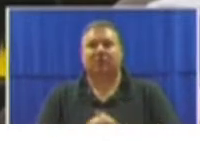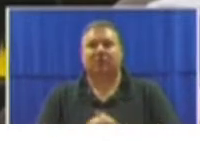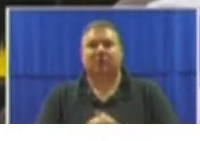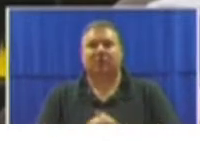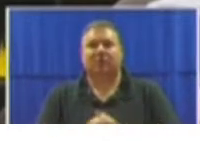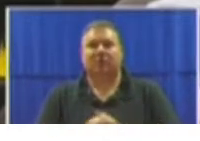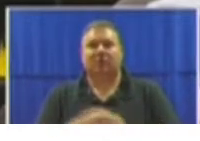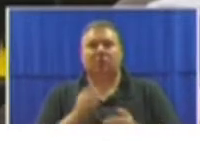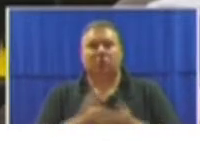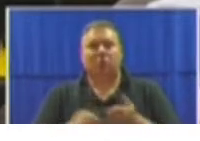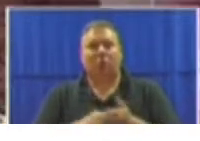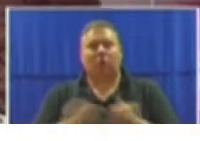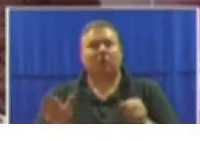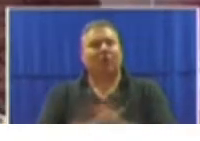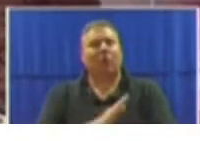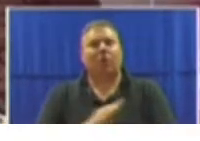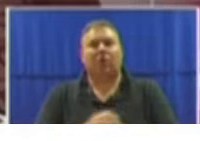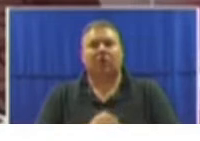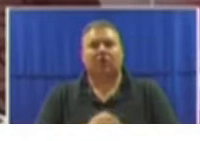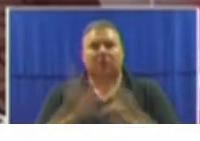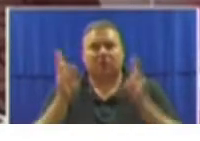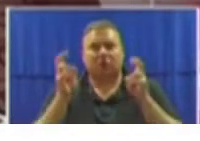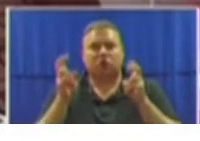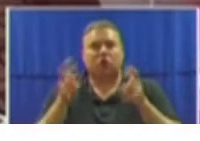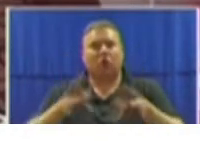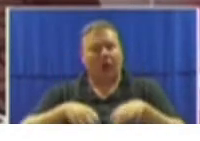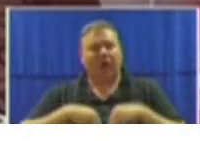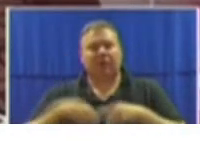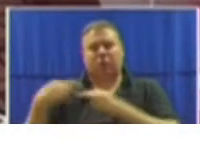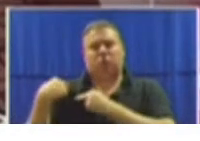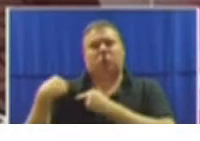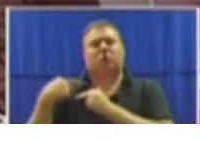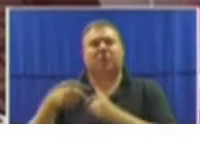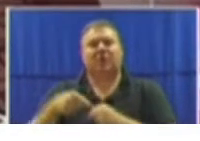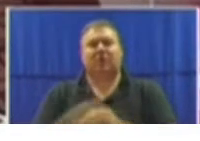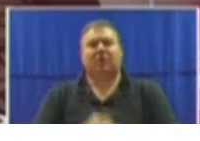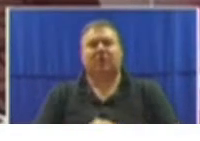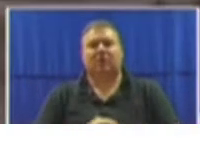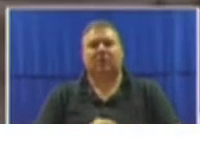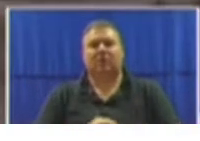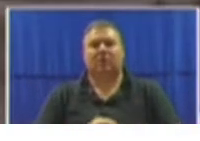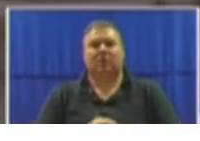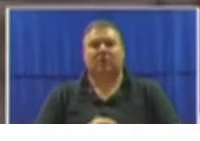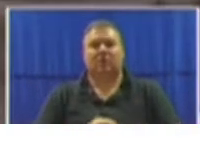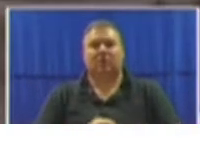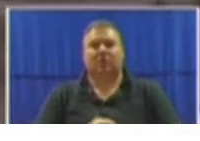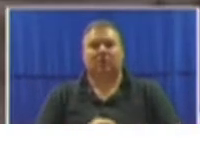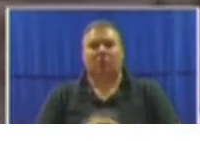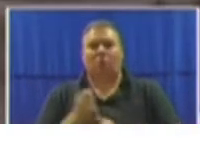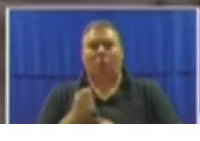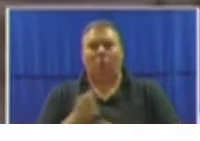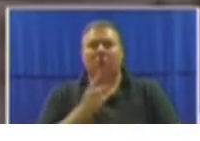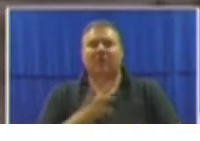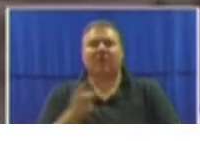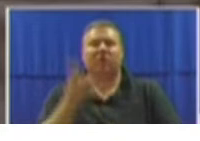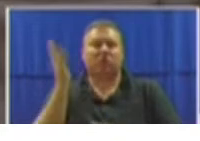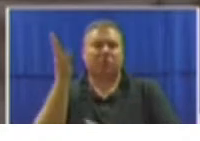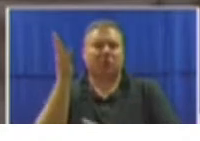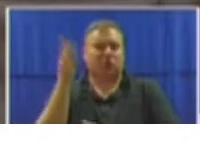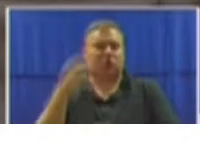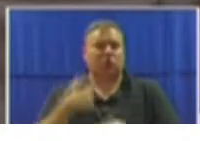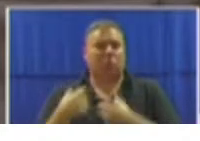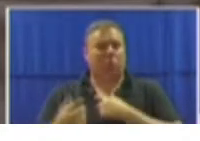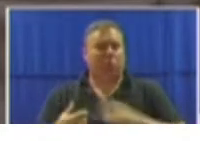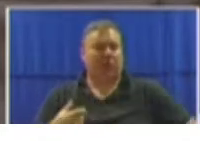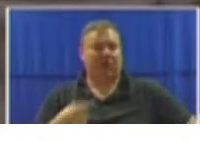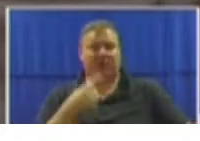democracy, the principle of accountability. In almost every speech by the President, we're told that